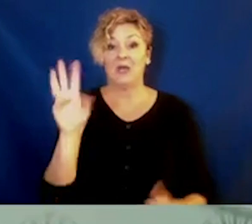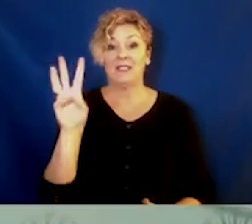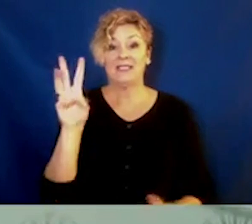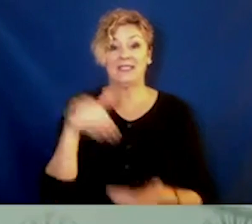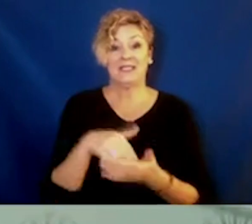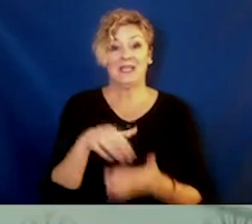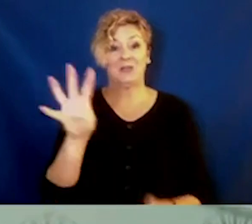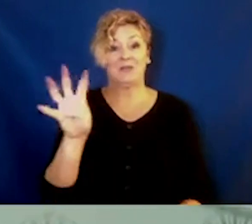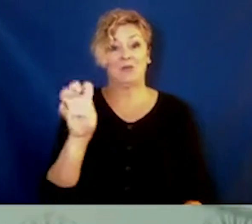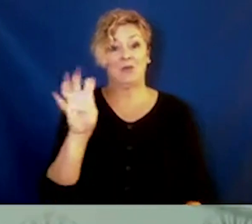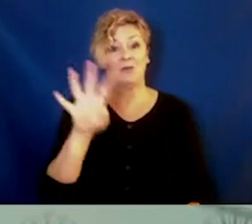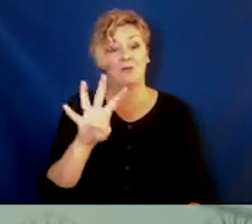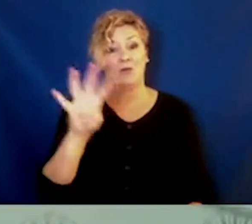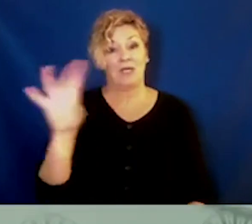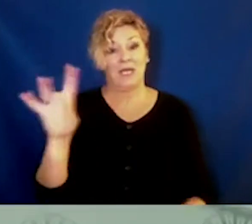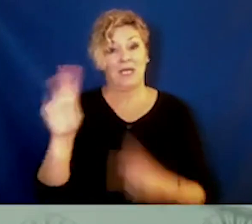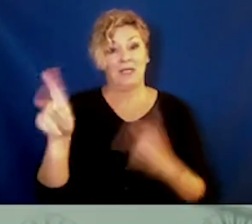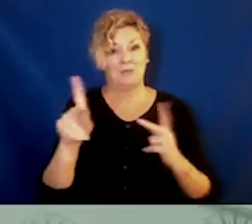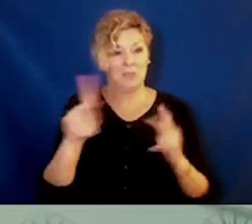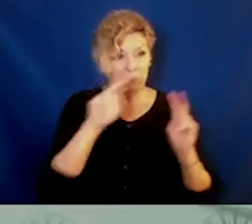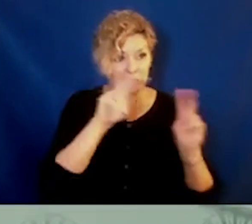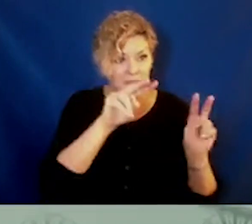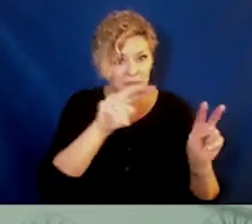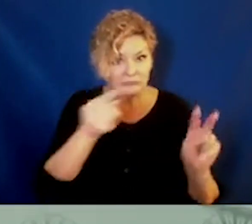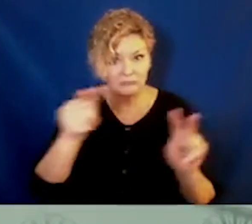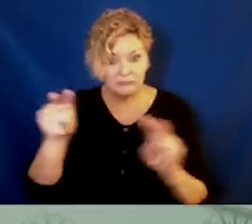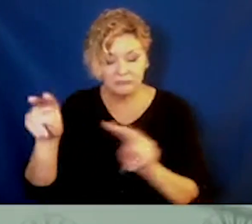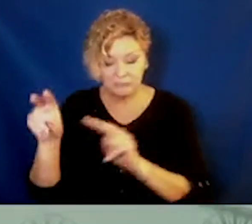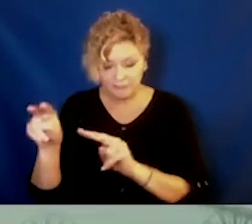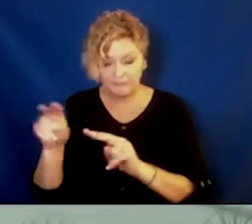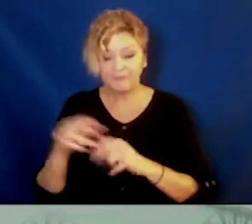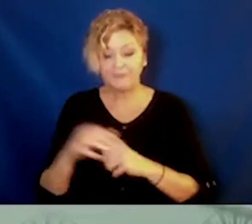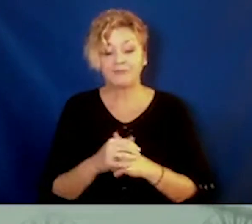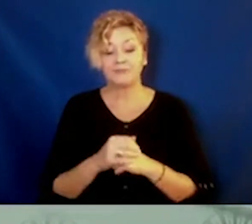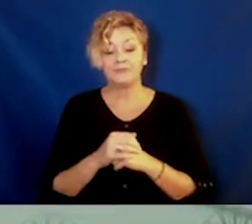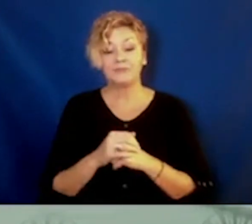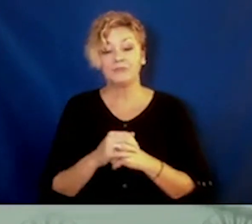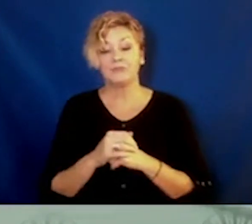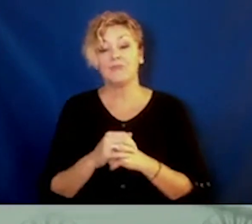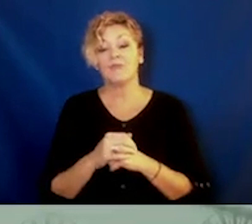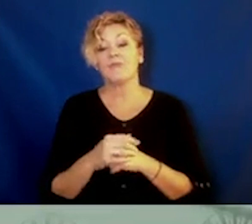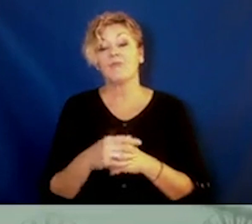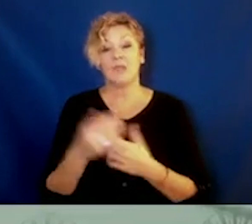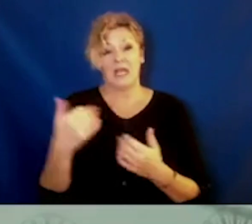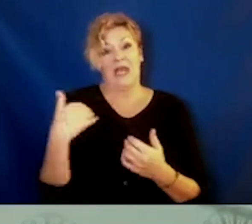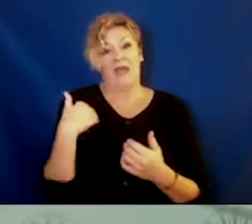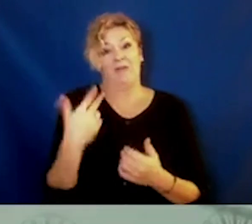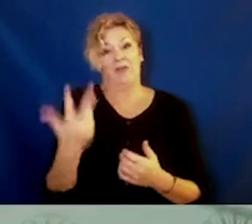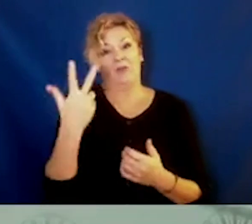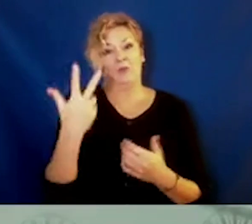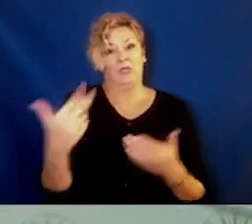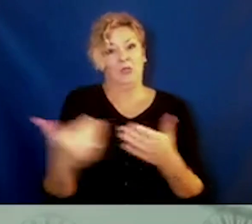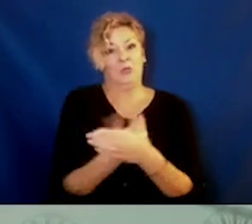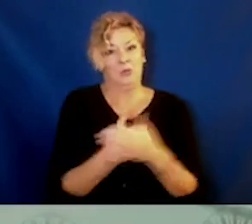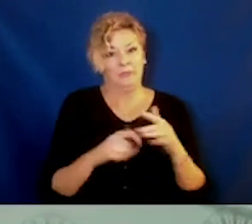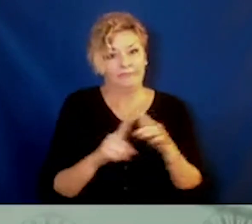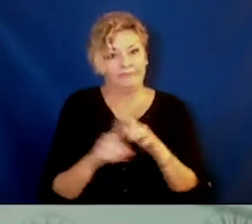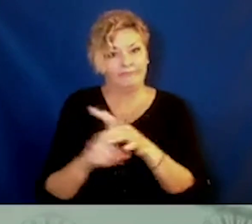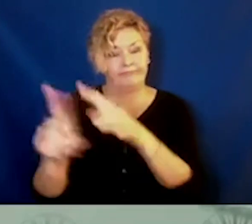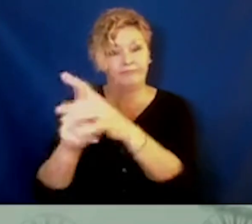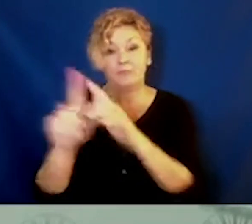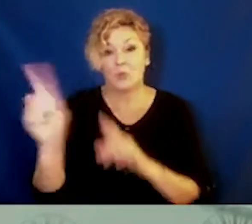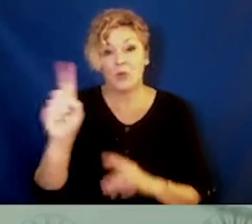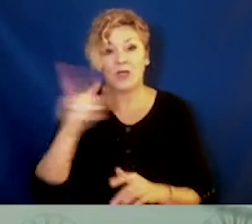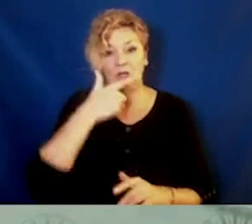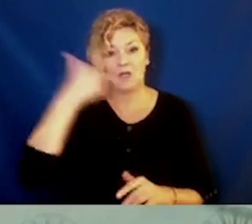Columbians under active public health monitoring. There are 3 new healthcare outbreaks reported in this